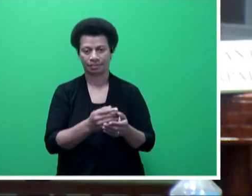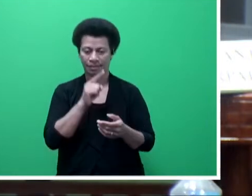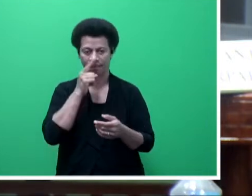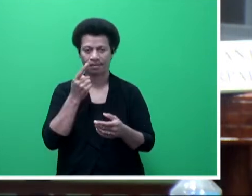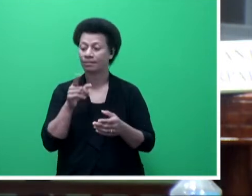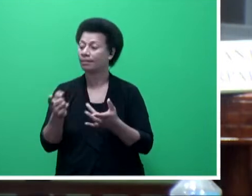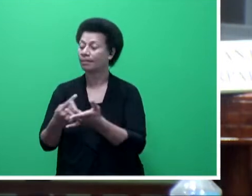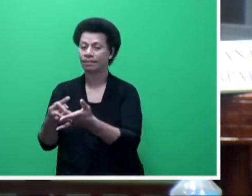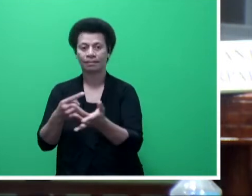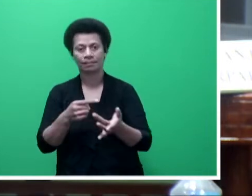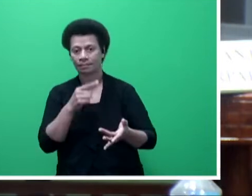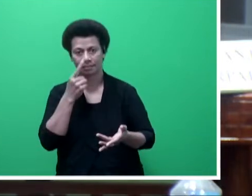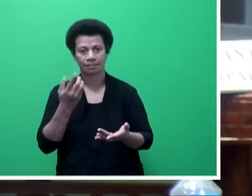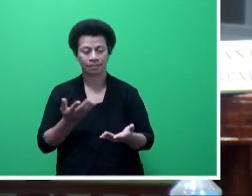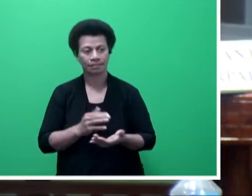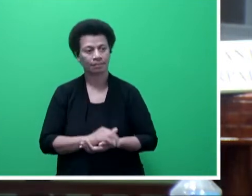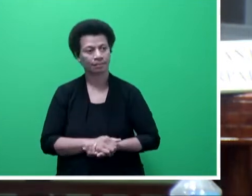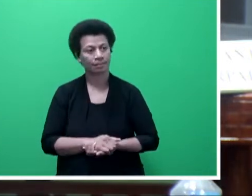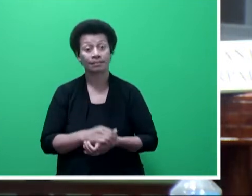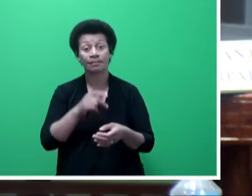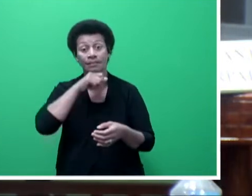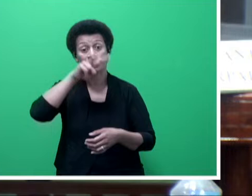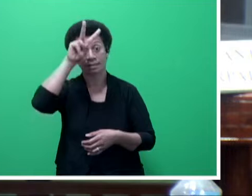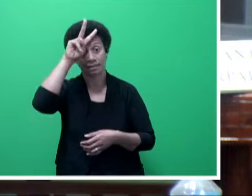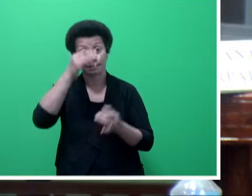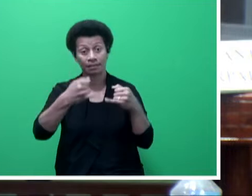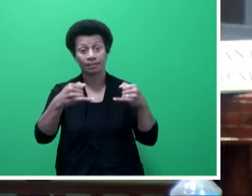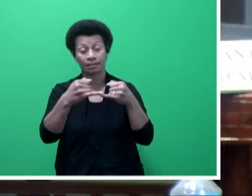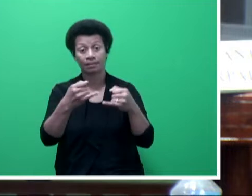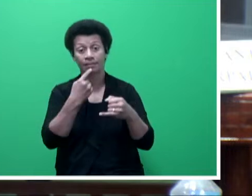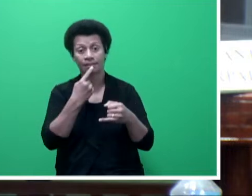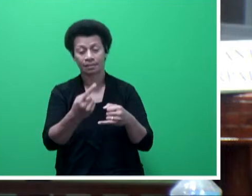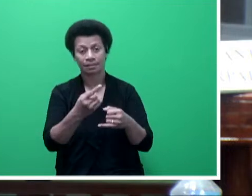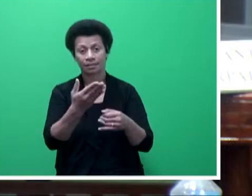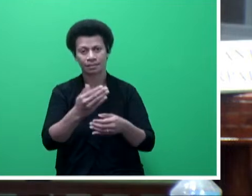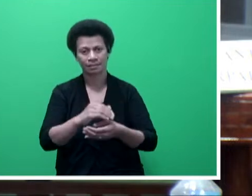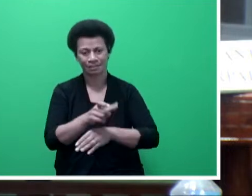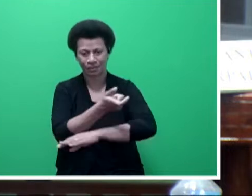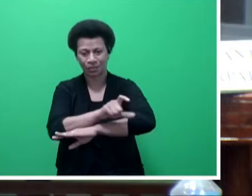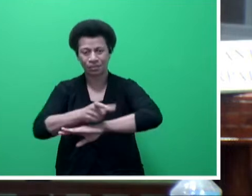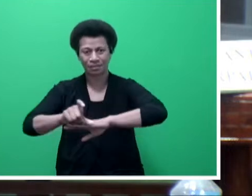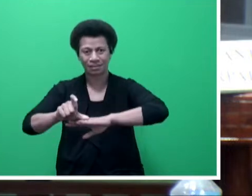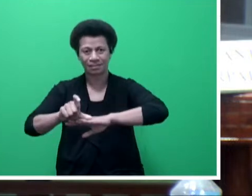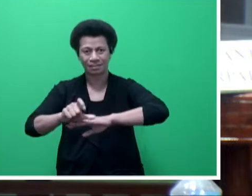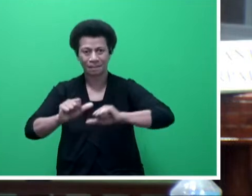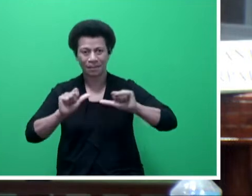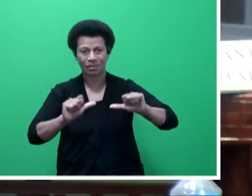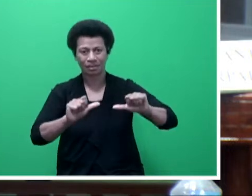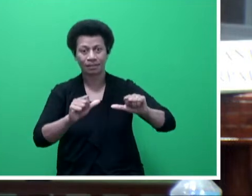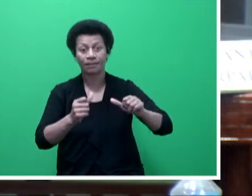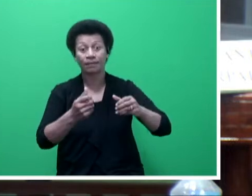Mr. Speaker, on Kadavu Island, the Ministry of Waterways have completed coastal protection works for Namuana